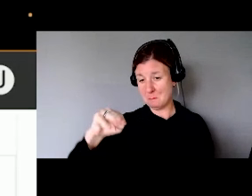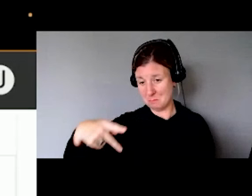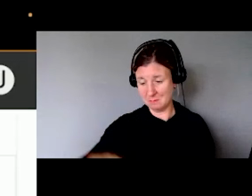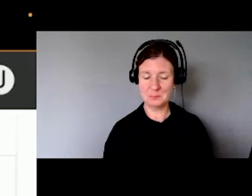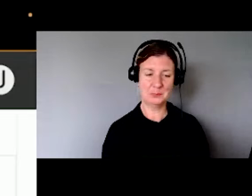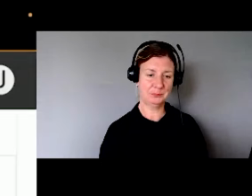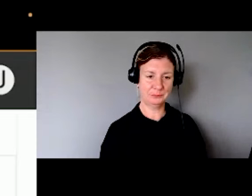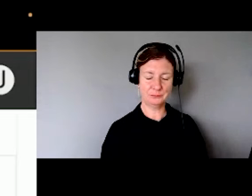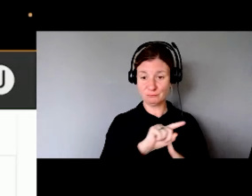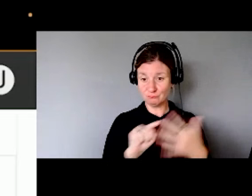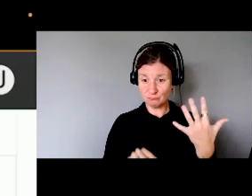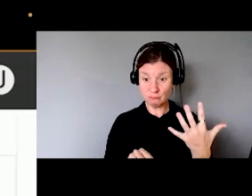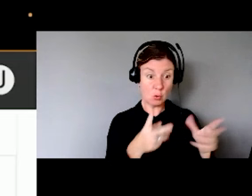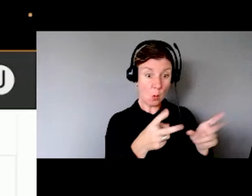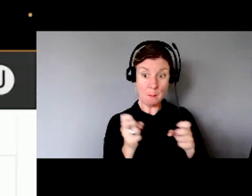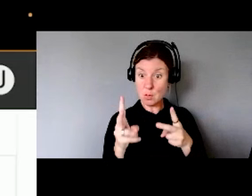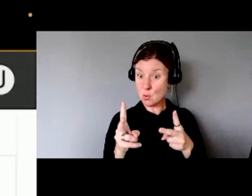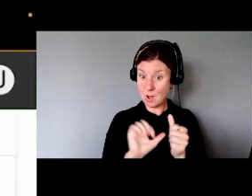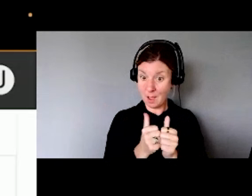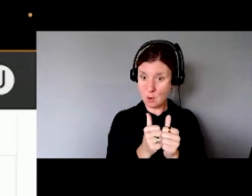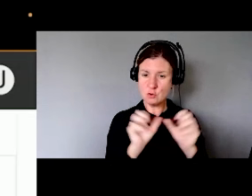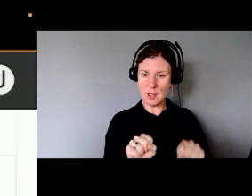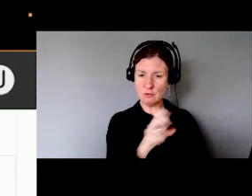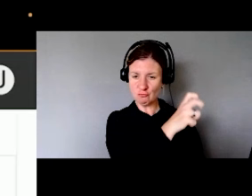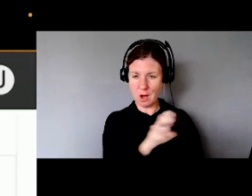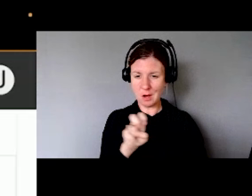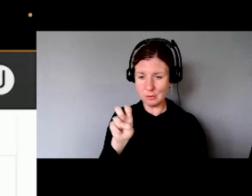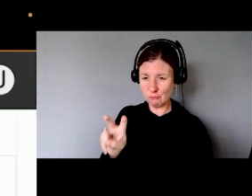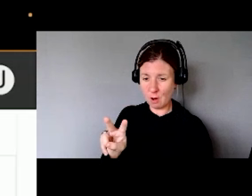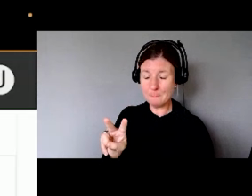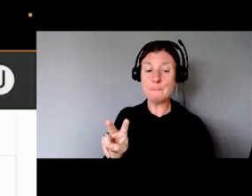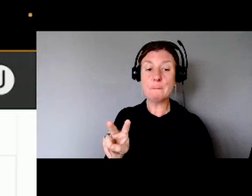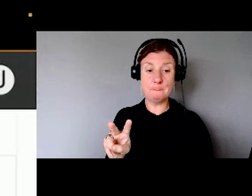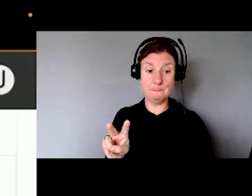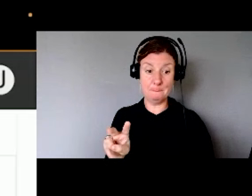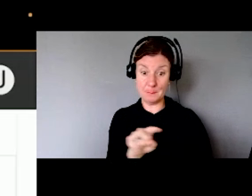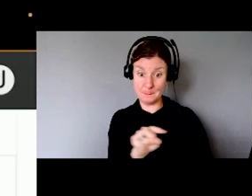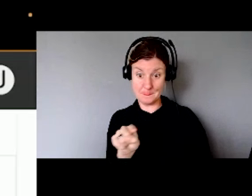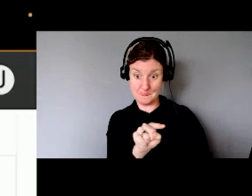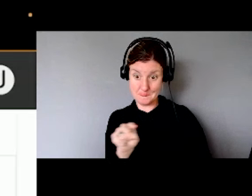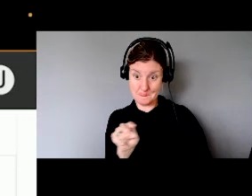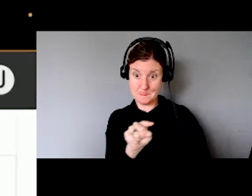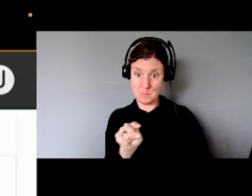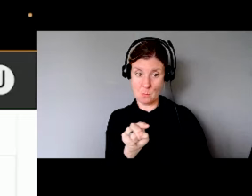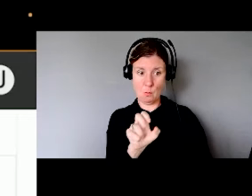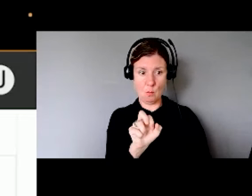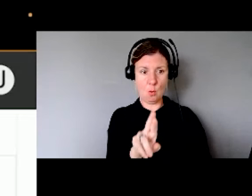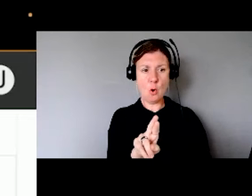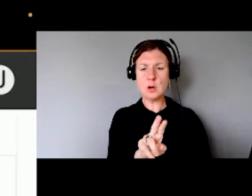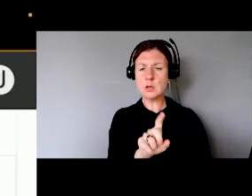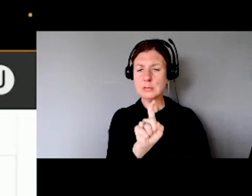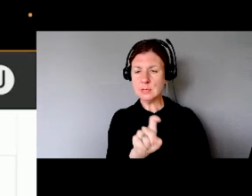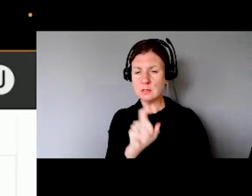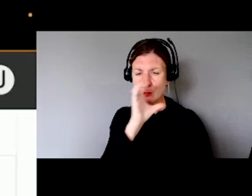your portfolio section, you can either drag and drop them into the sync area here, or by clicking Browse Files